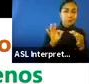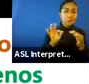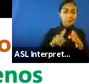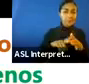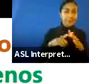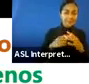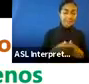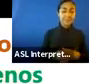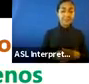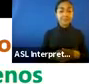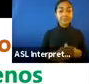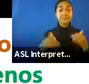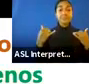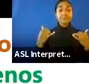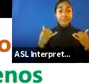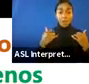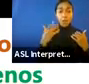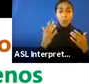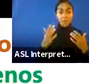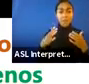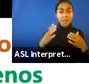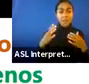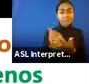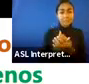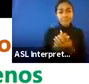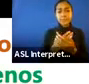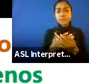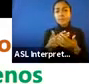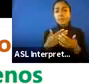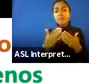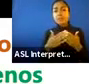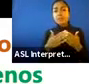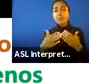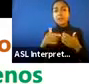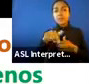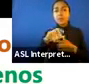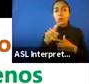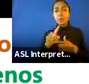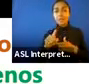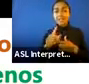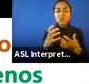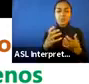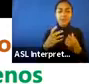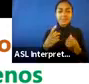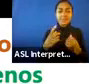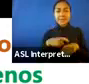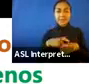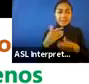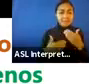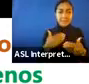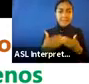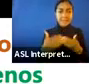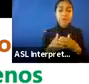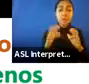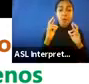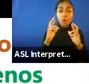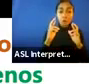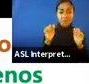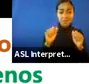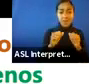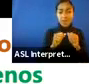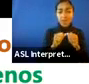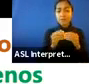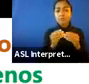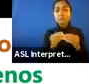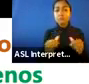I'm going to go ahead and do the rest of the quiz just for time's sake, and hopefully we'll work out